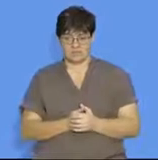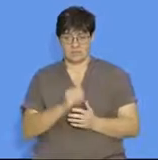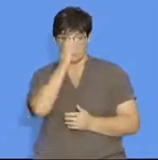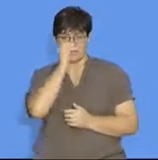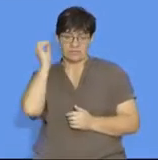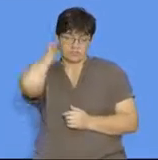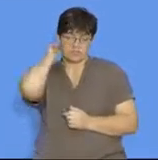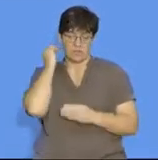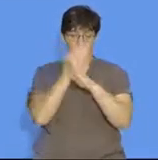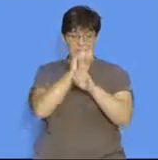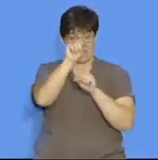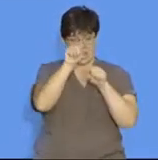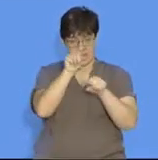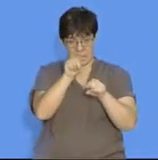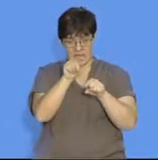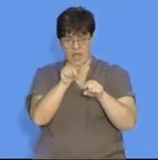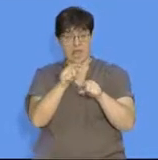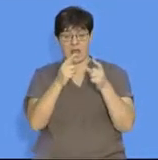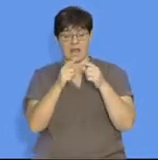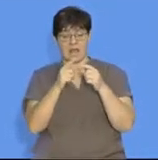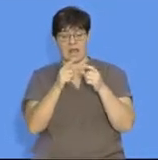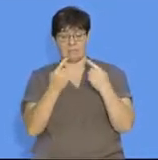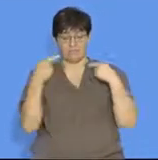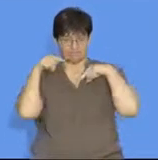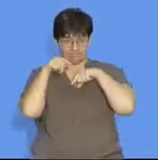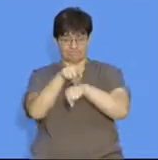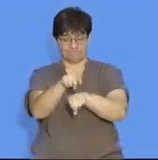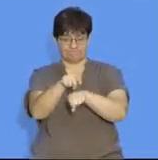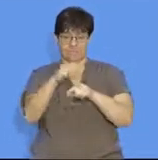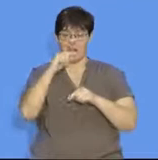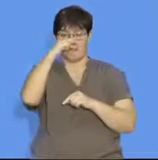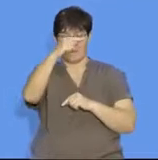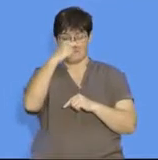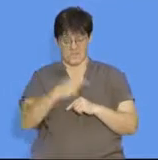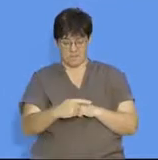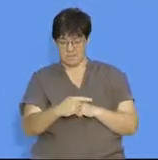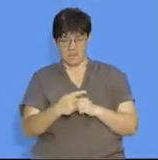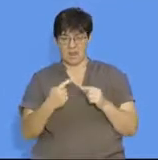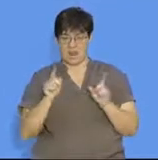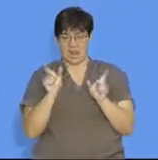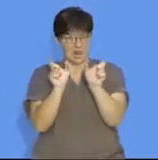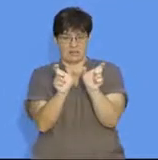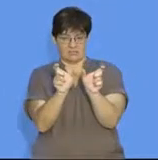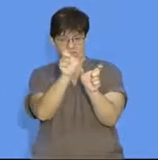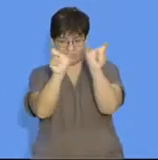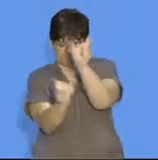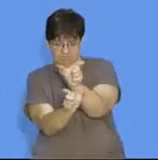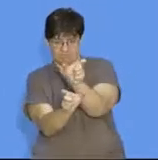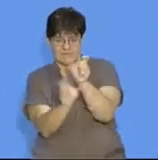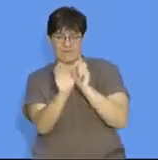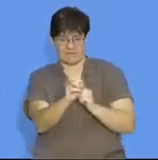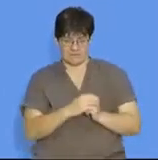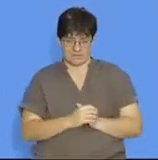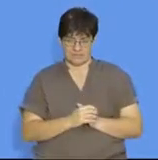note, the 2 resistors are connected in parallel. Okay, but now our focus is just a different way, okay,